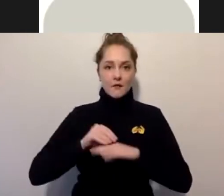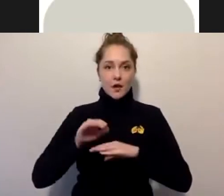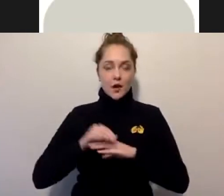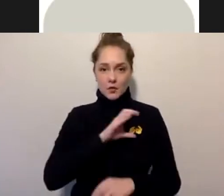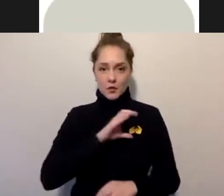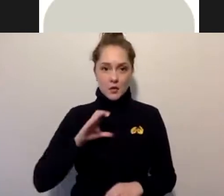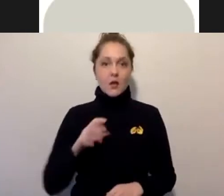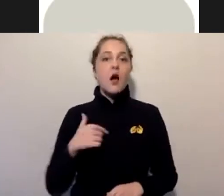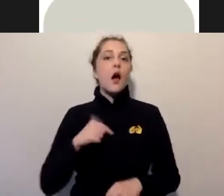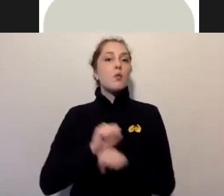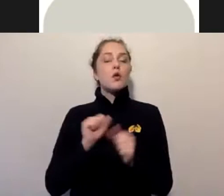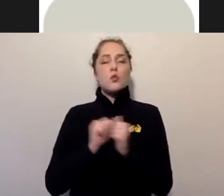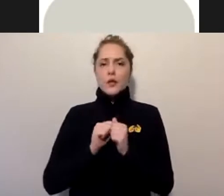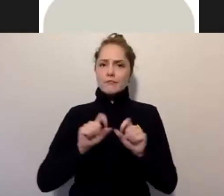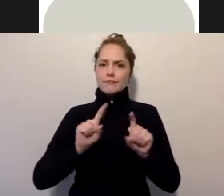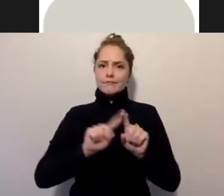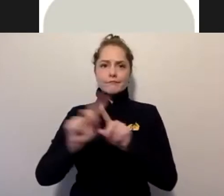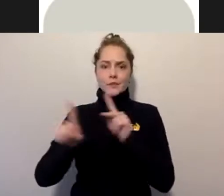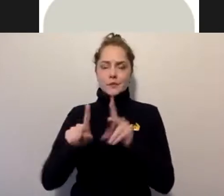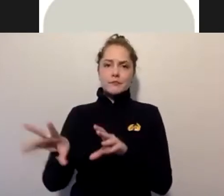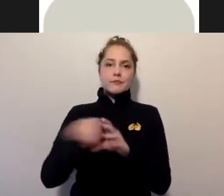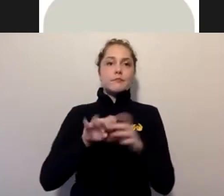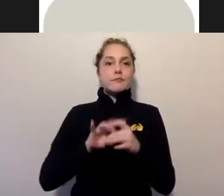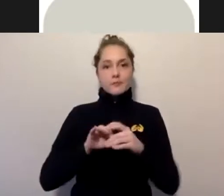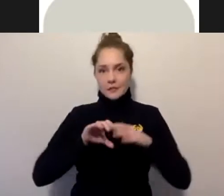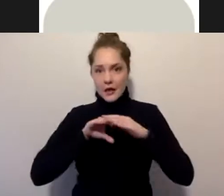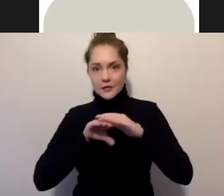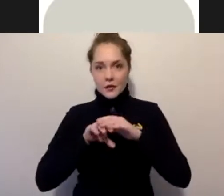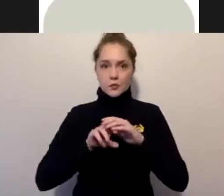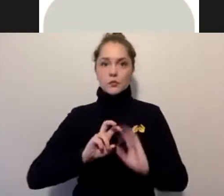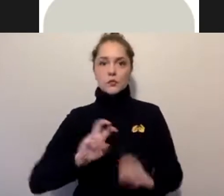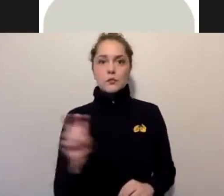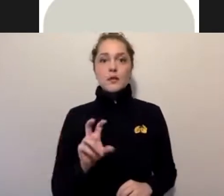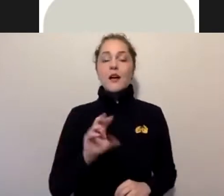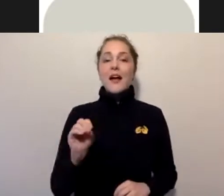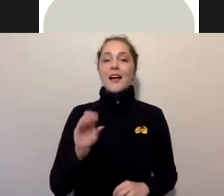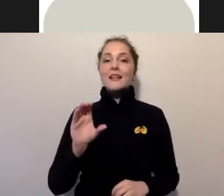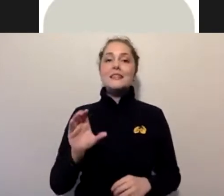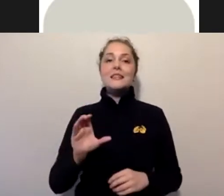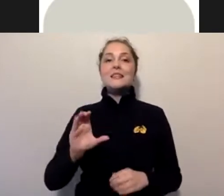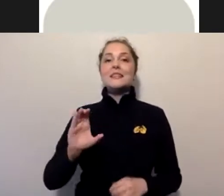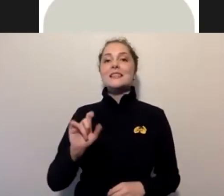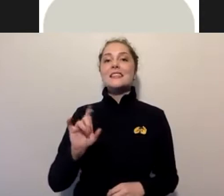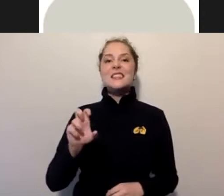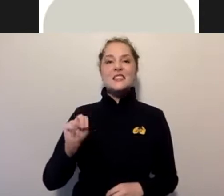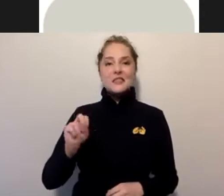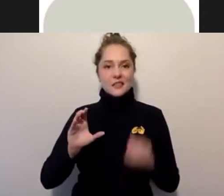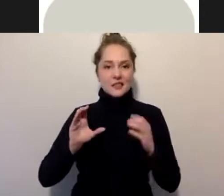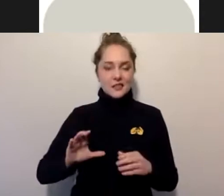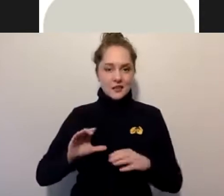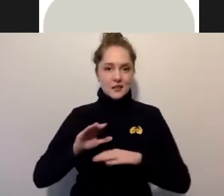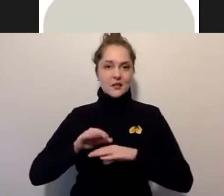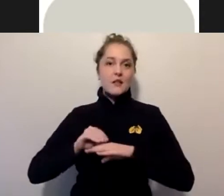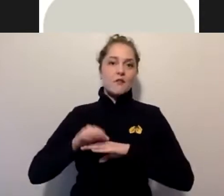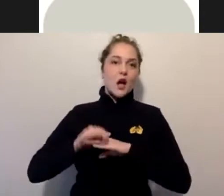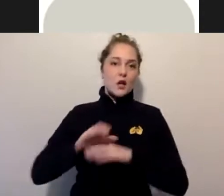with stakeholders in accessible transit and a citizens advisory committee to improve